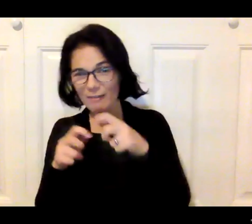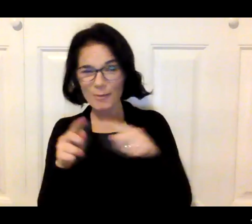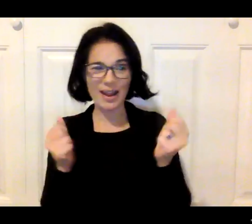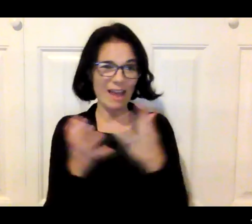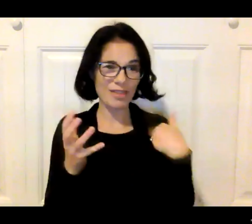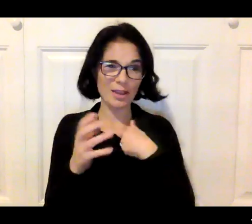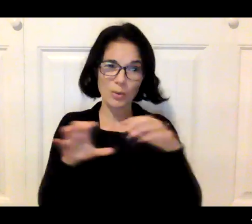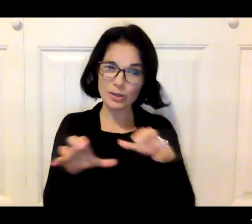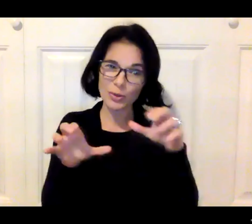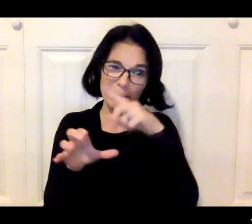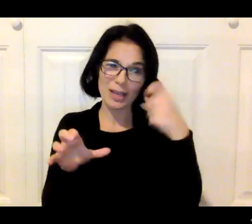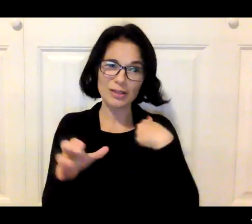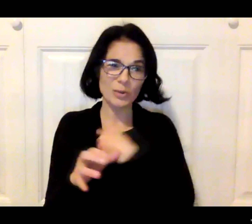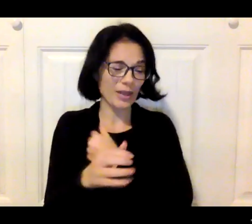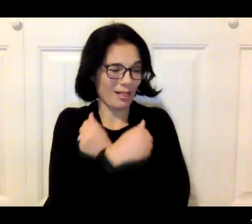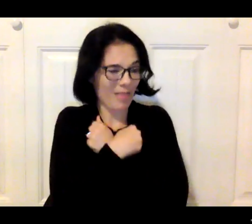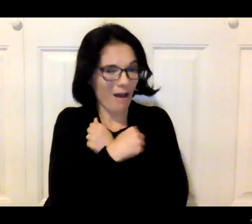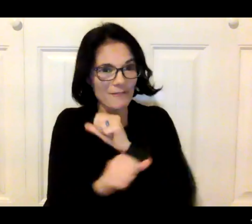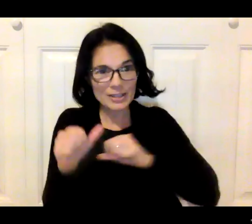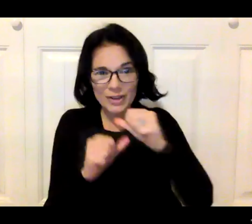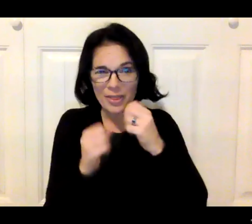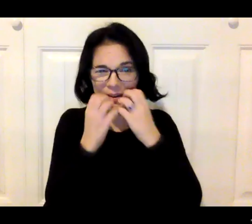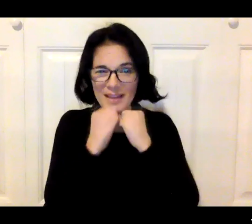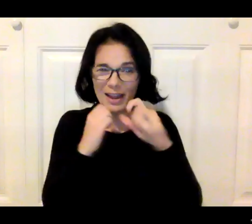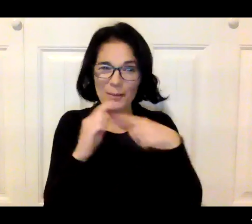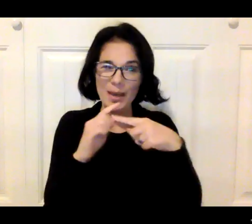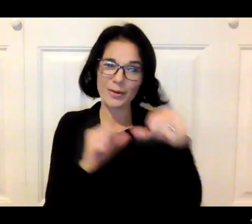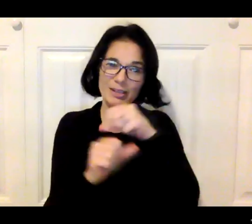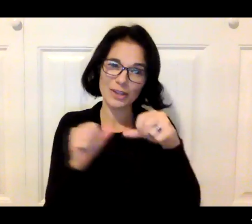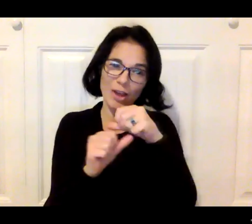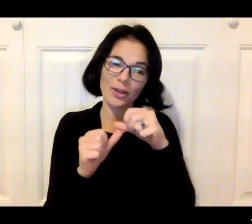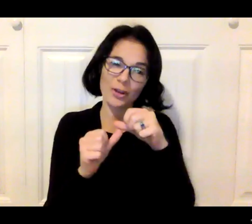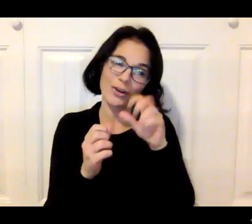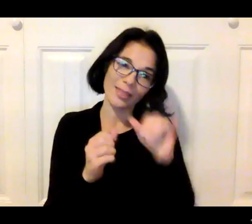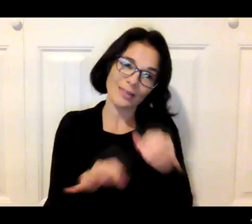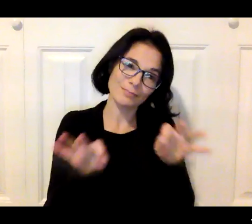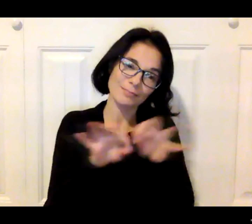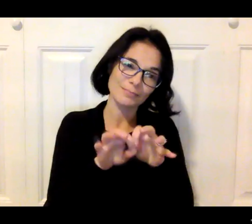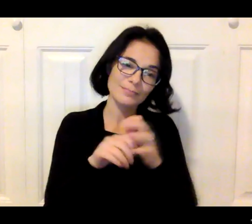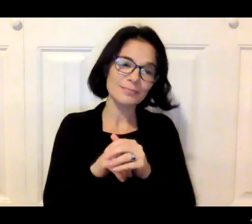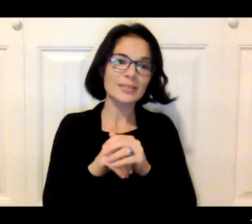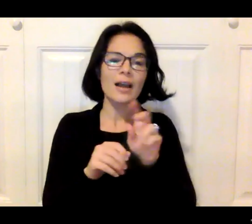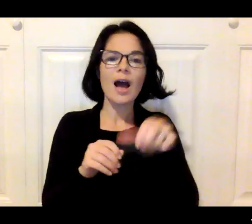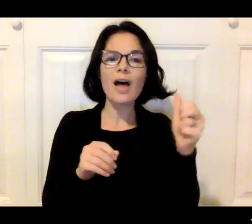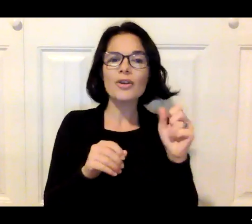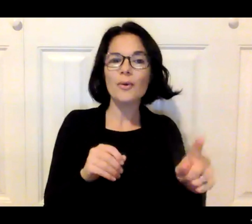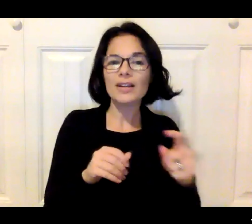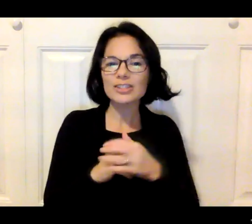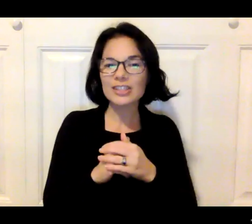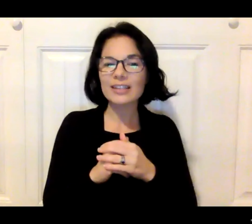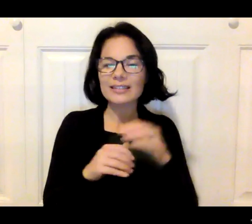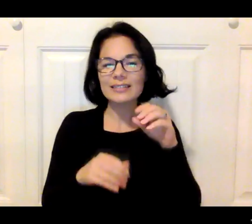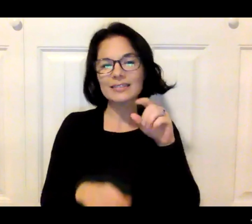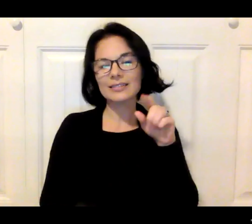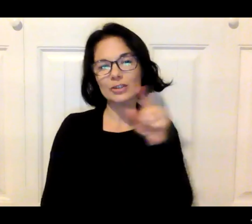and safety of others and ourselves, right? Thank you. There's another question in the Q&A on Zoom,